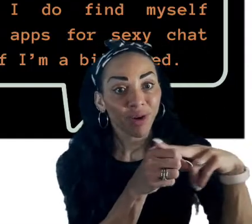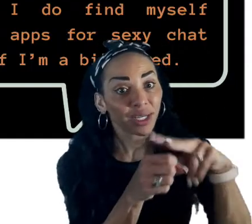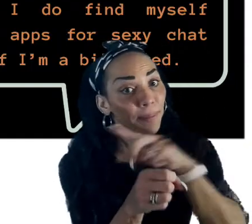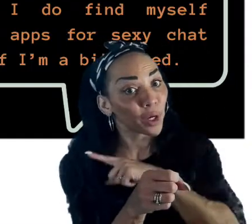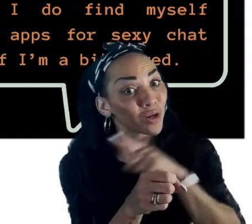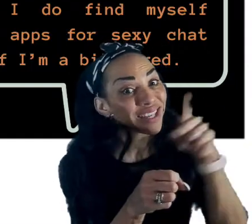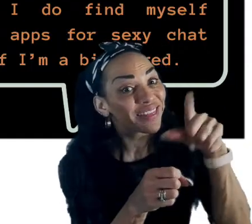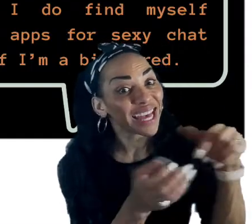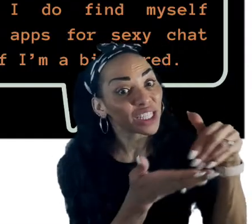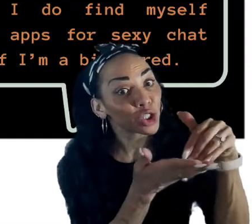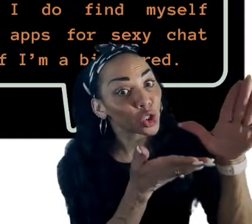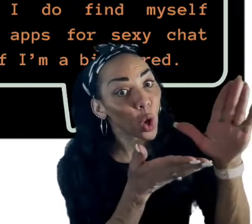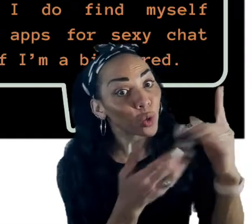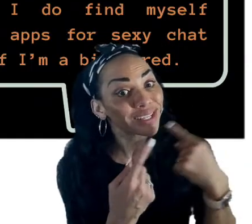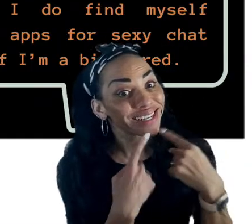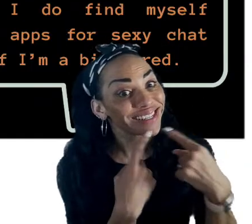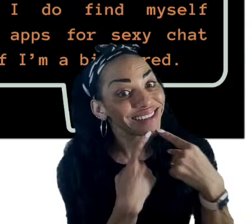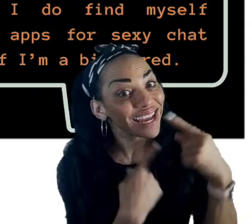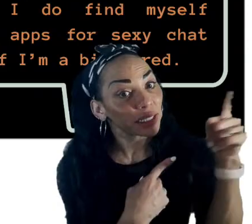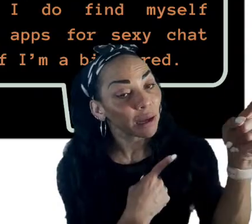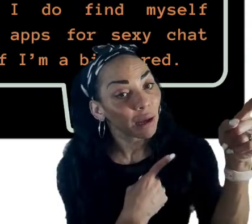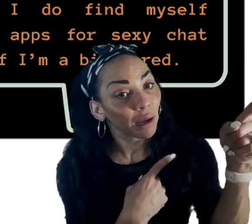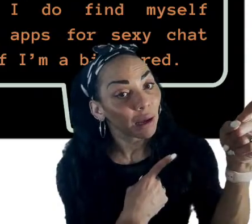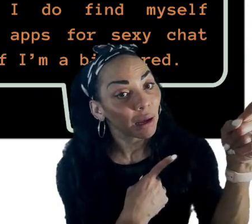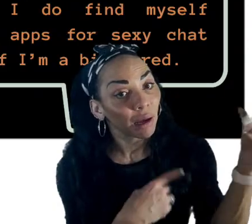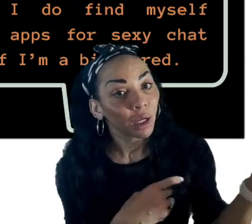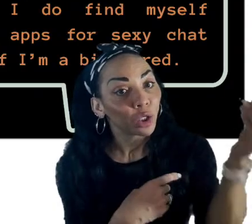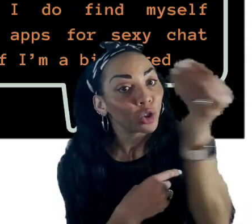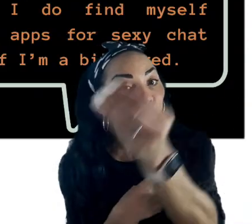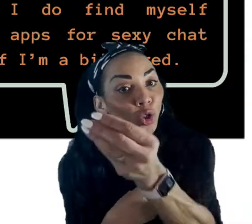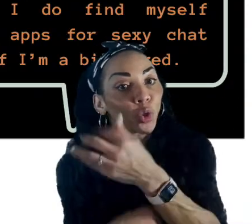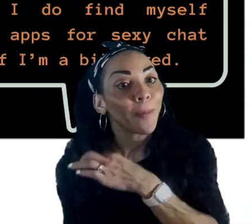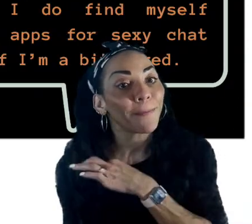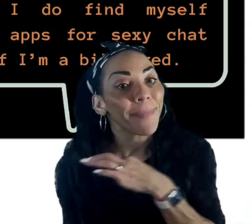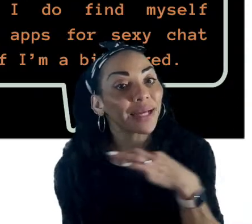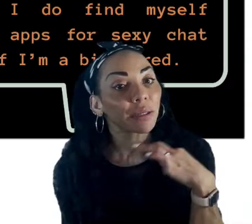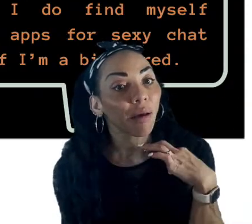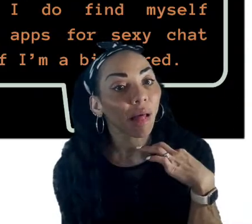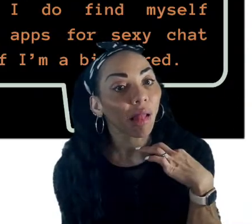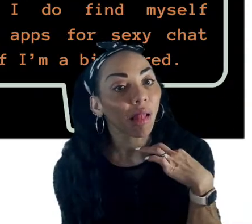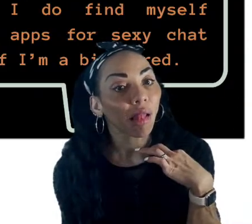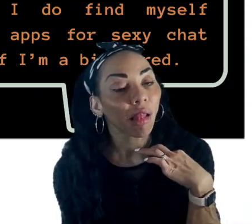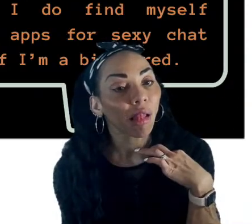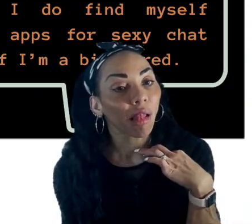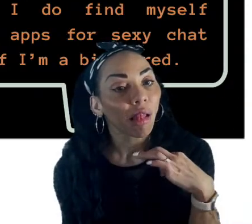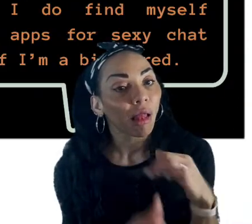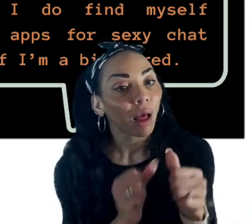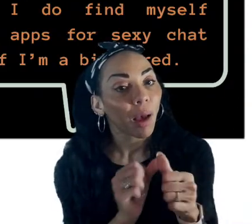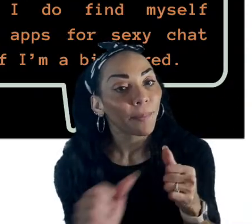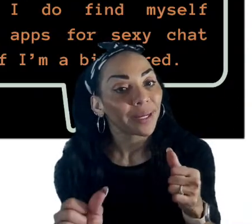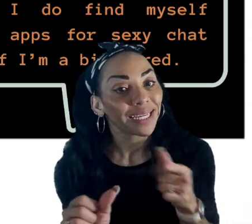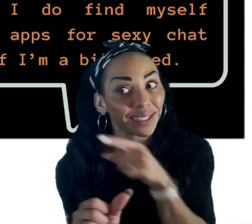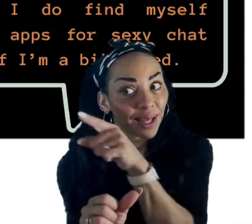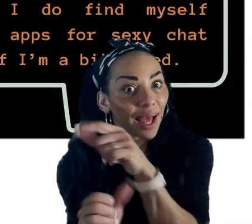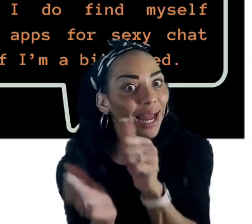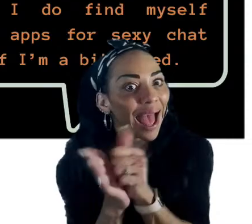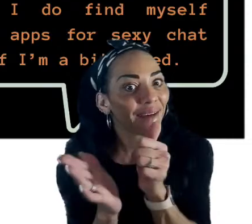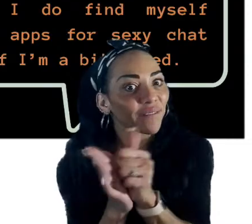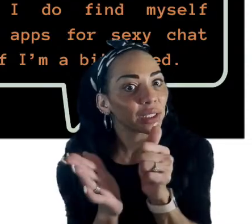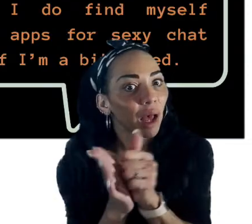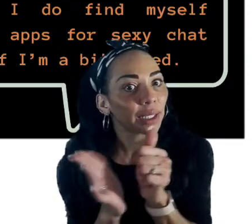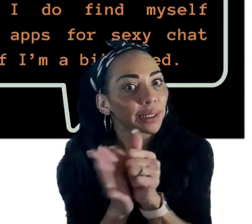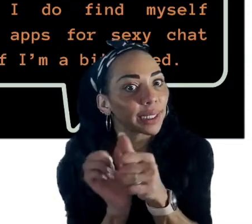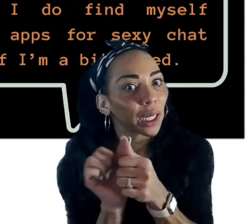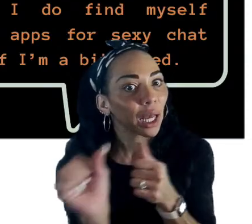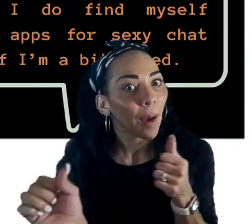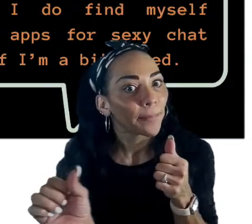they've sold their data to medical companies and advertising companies